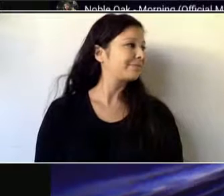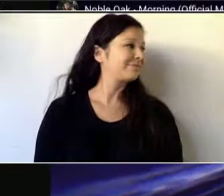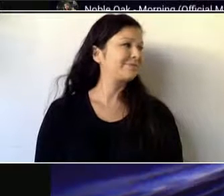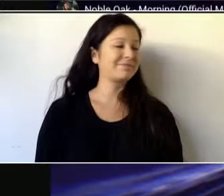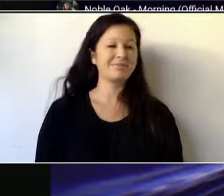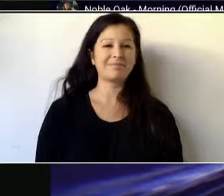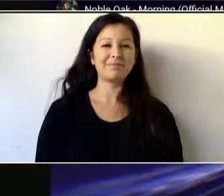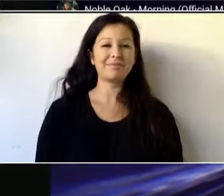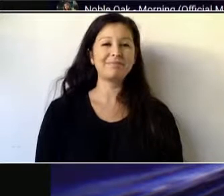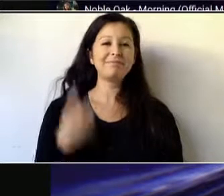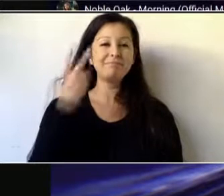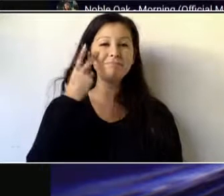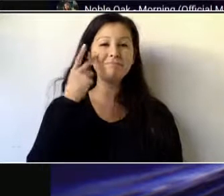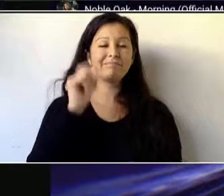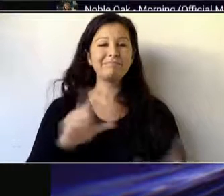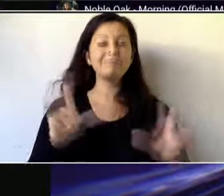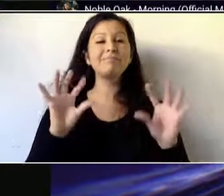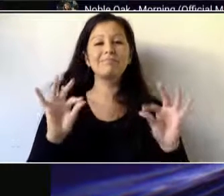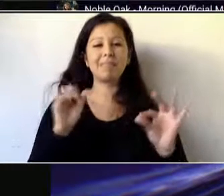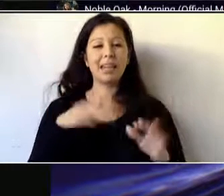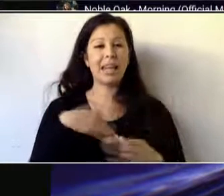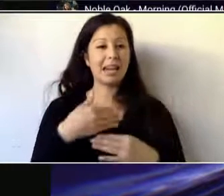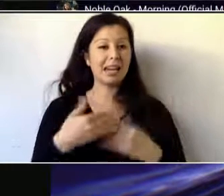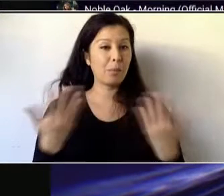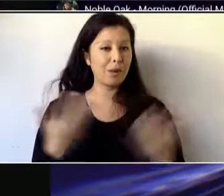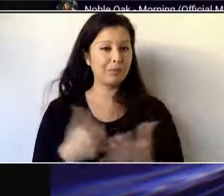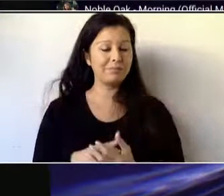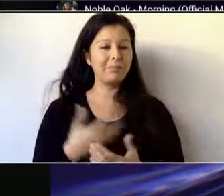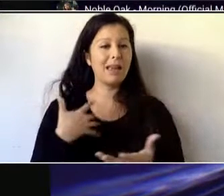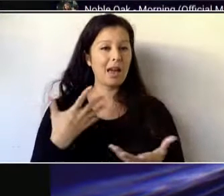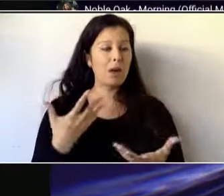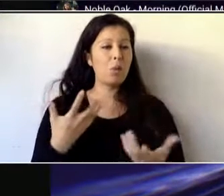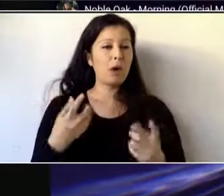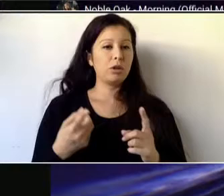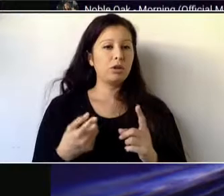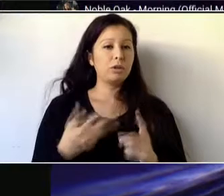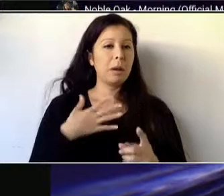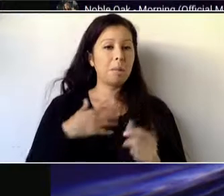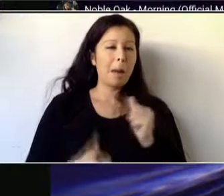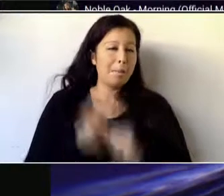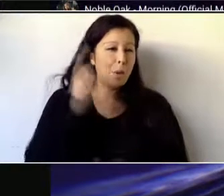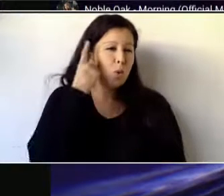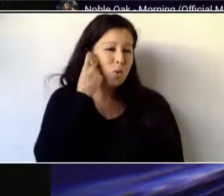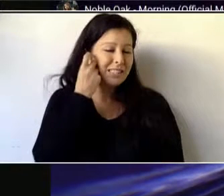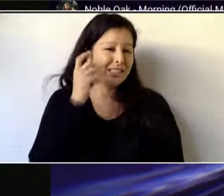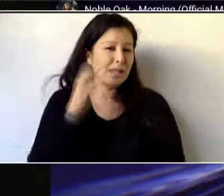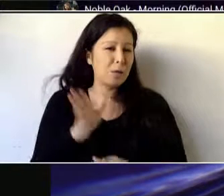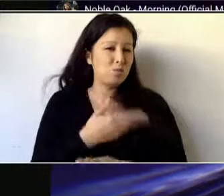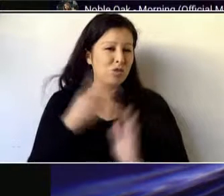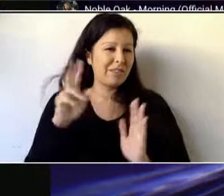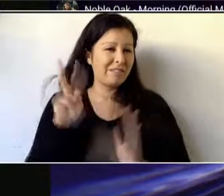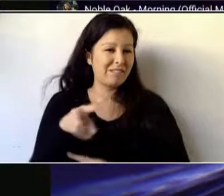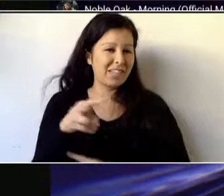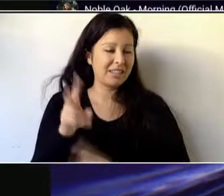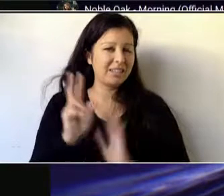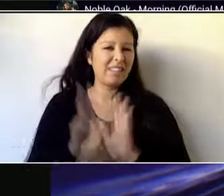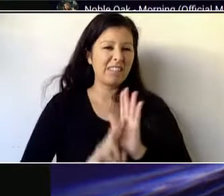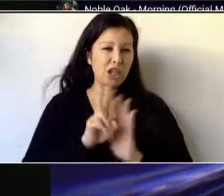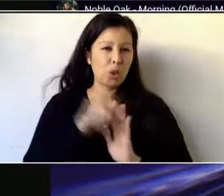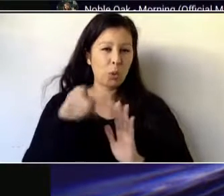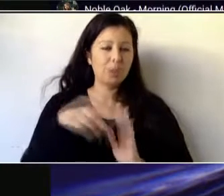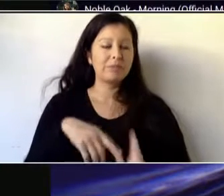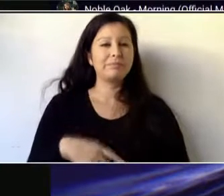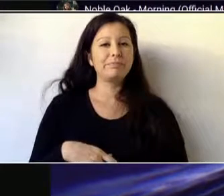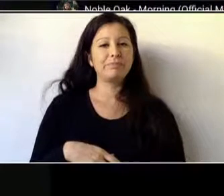Let me see what is next. Okay, so the next thing it's my most recent music video. It's a music